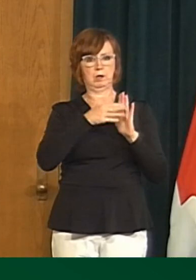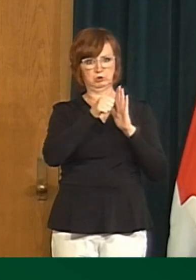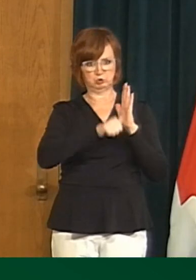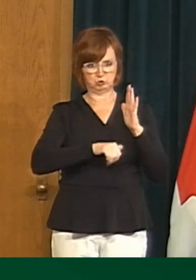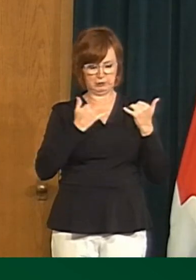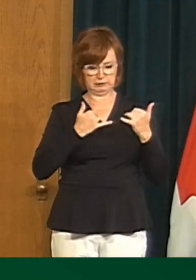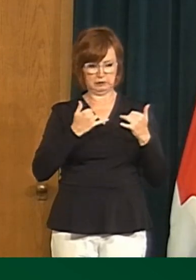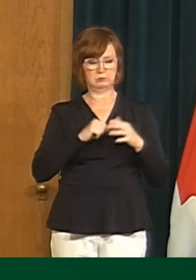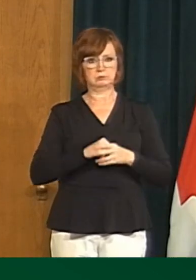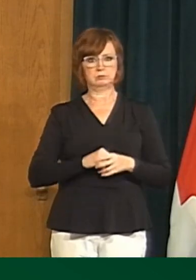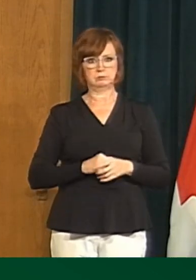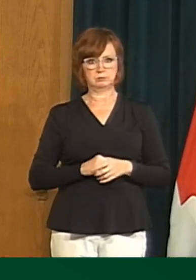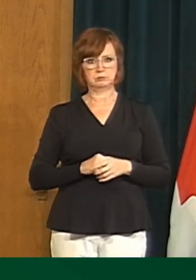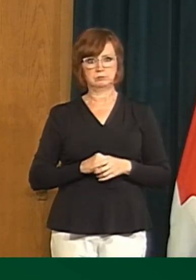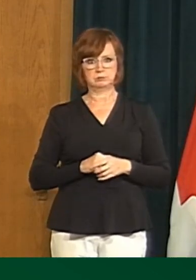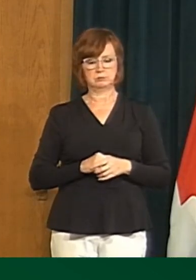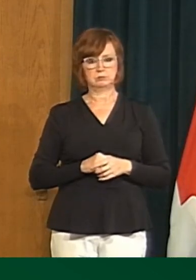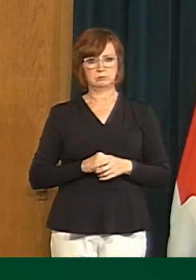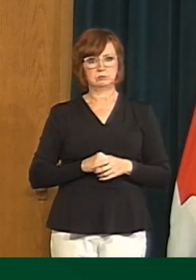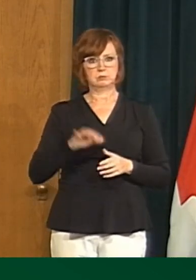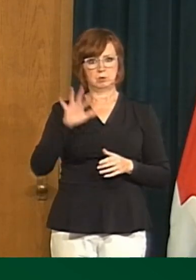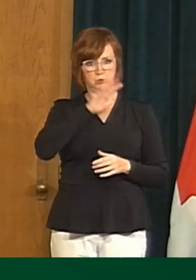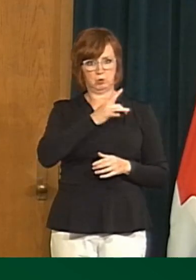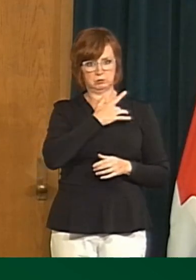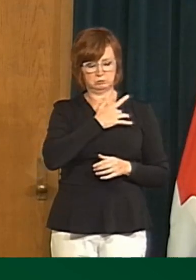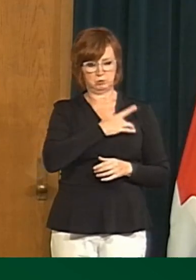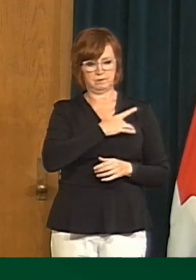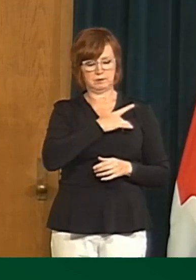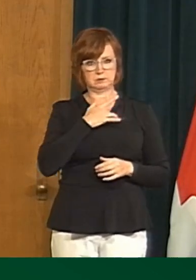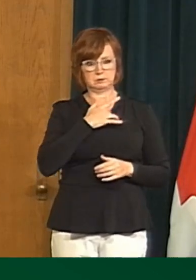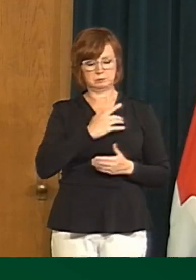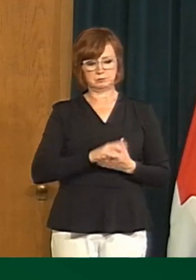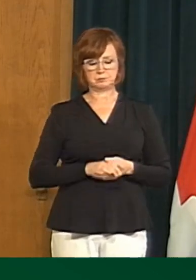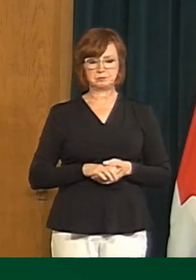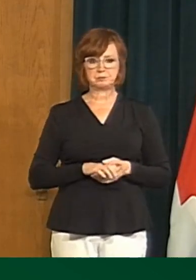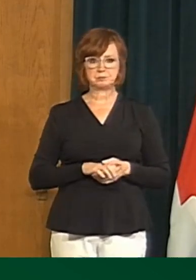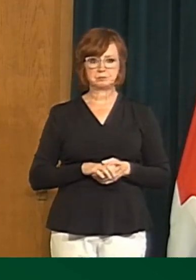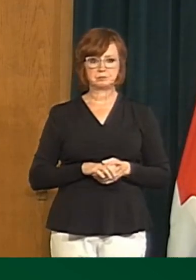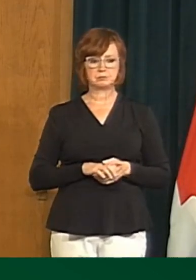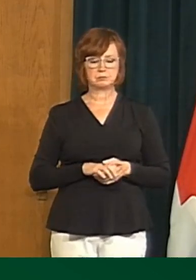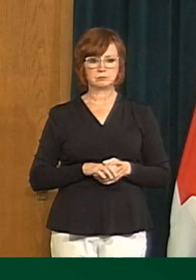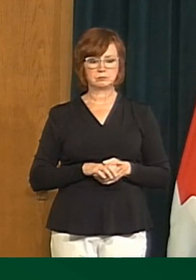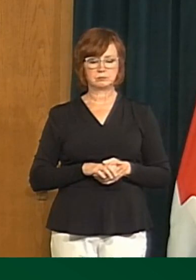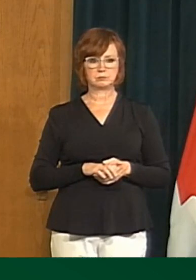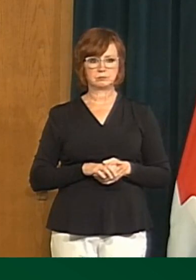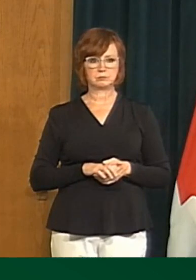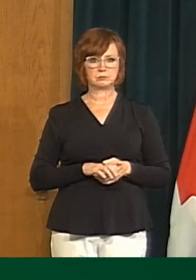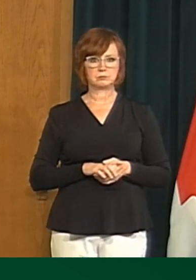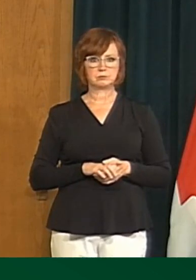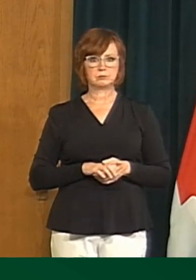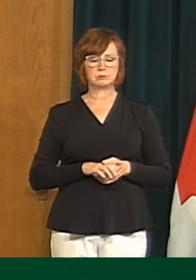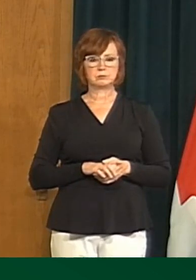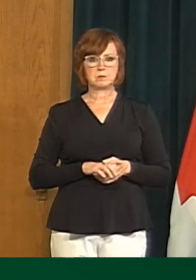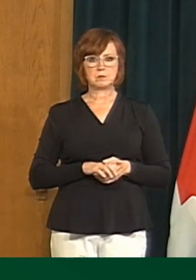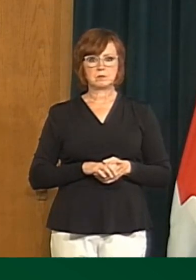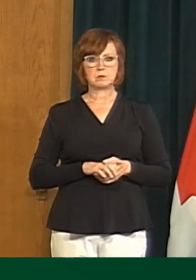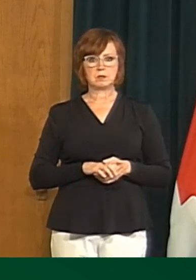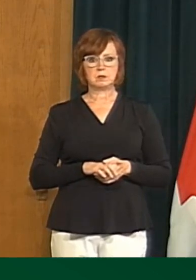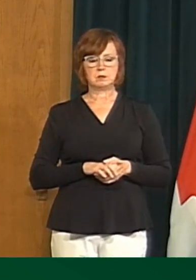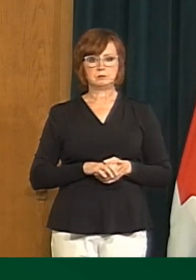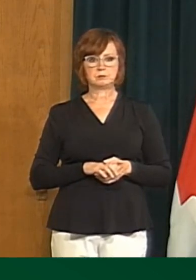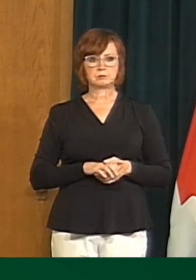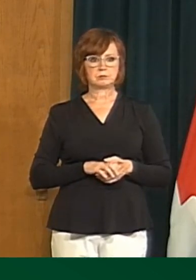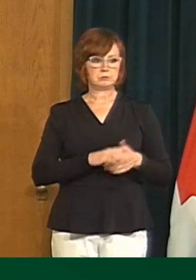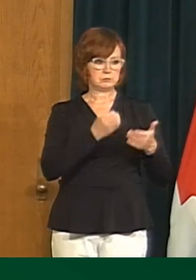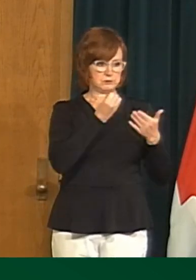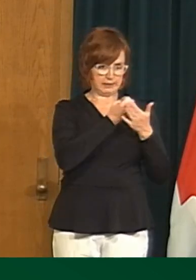increase those in the province. So it's reopening multiple sectors of not just our economy but our community. But it's